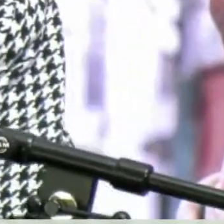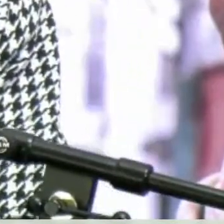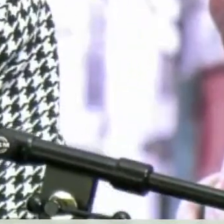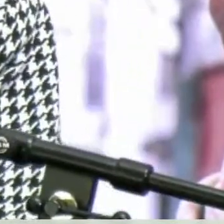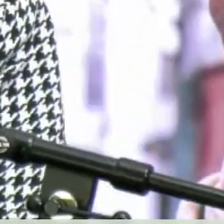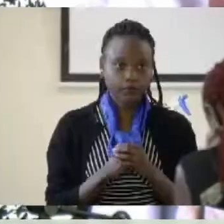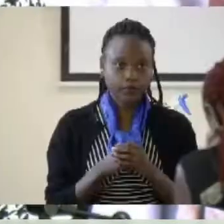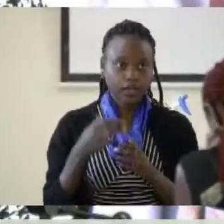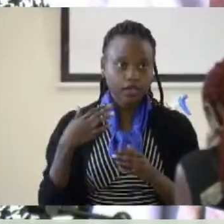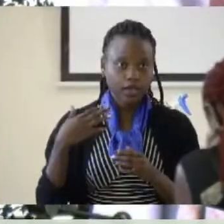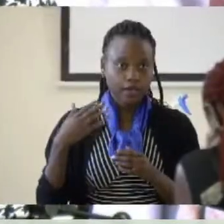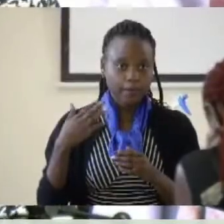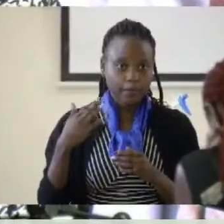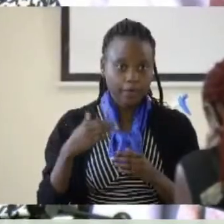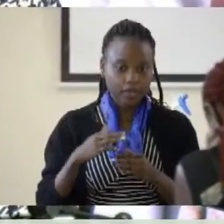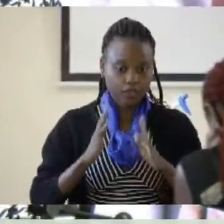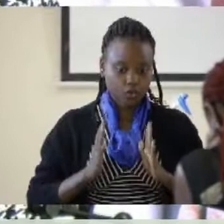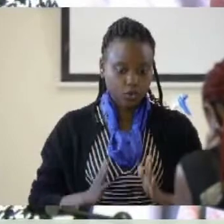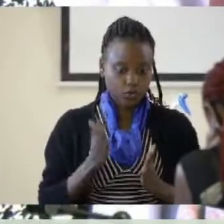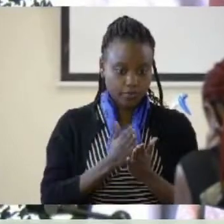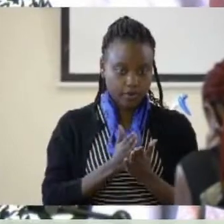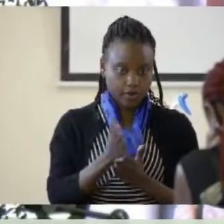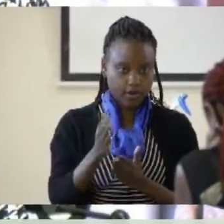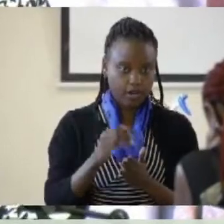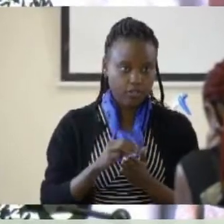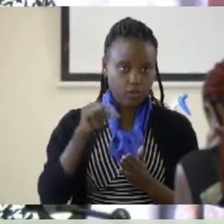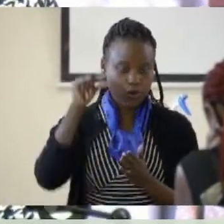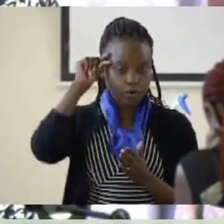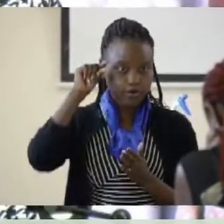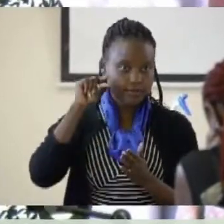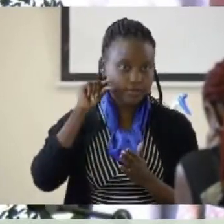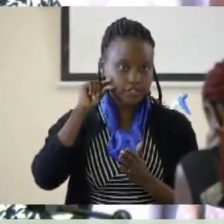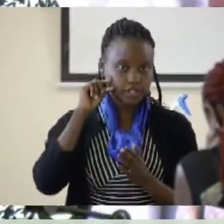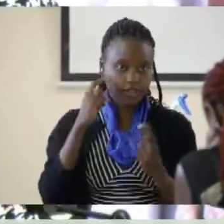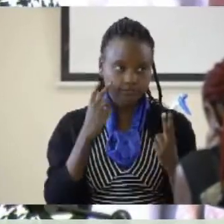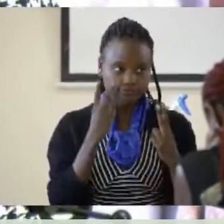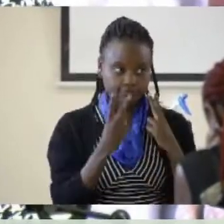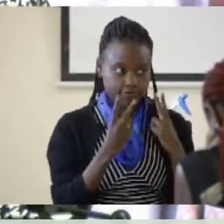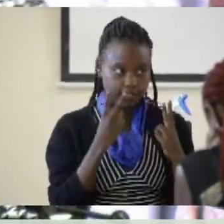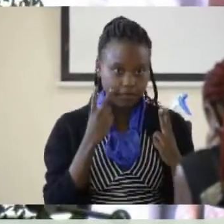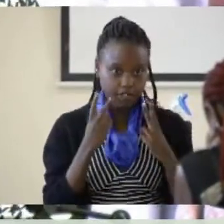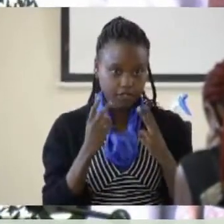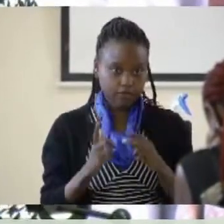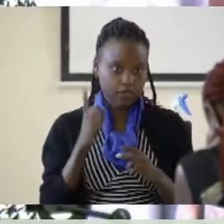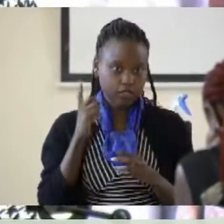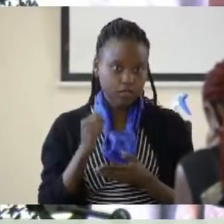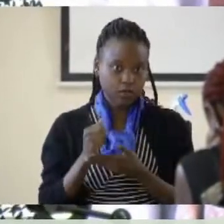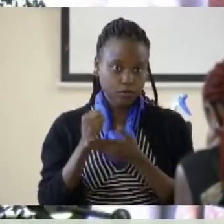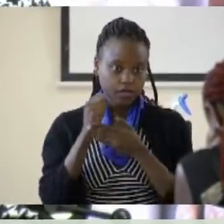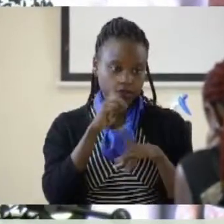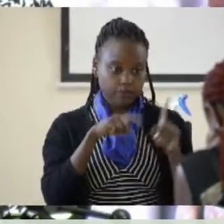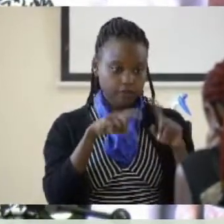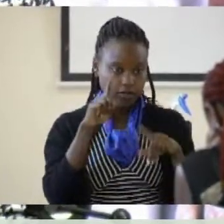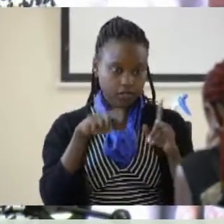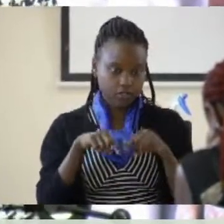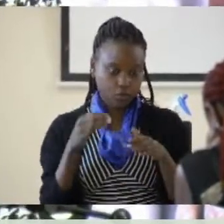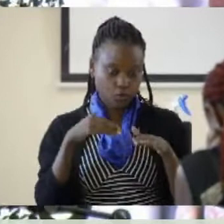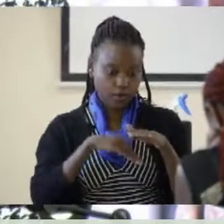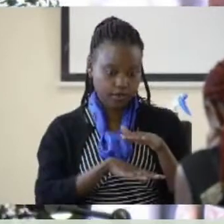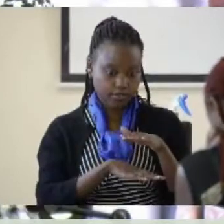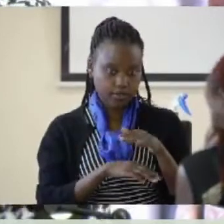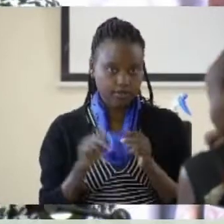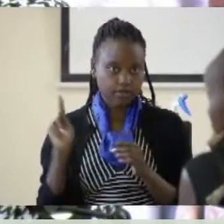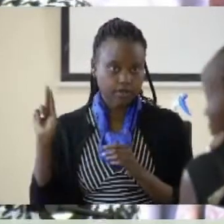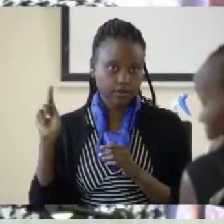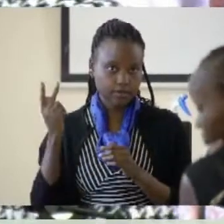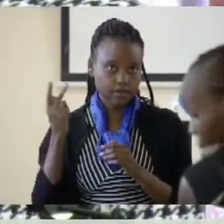My paper is on human rights and gender perspectives on legal aid, barriers to access in Kenya.